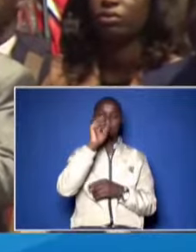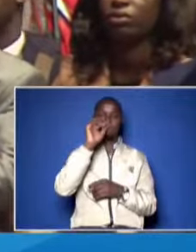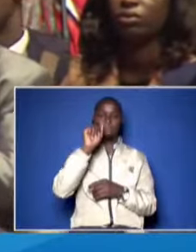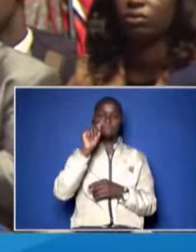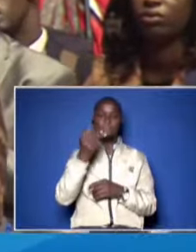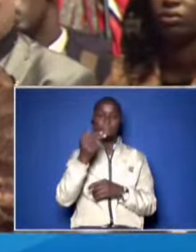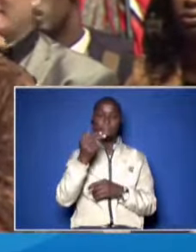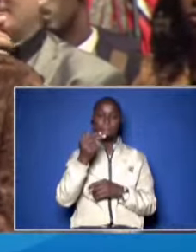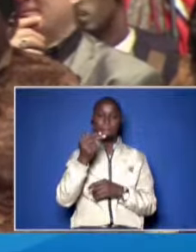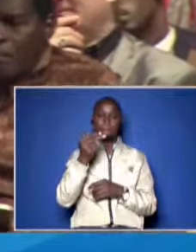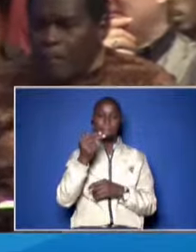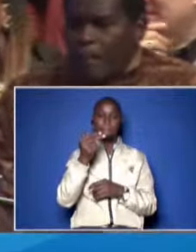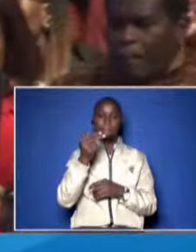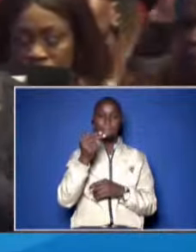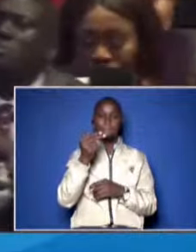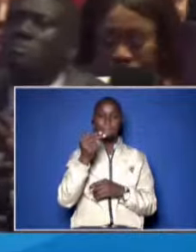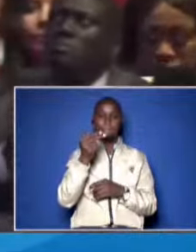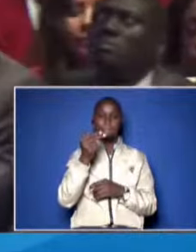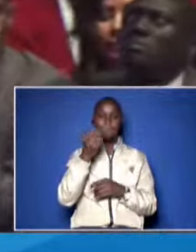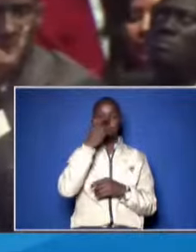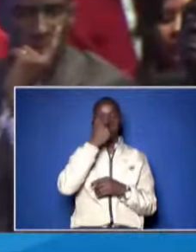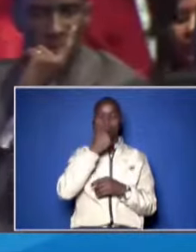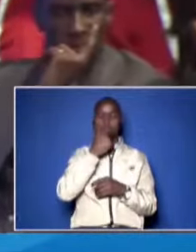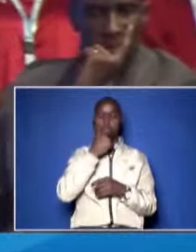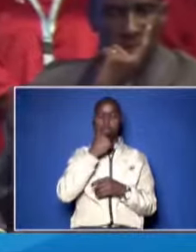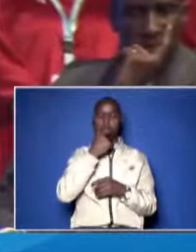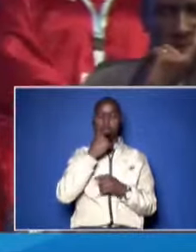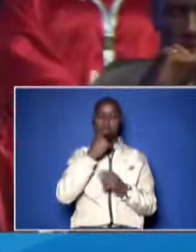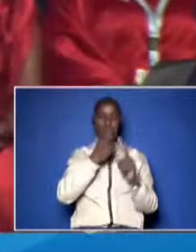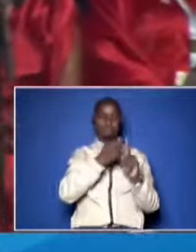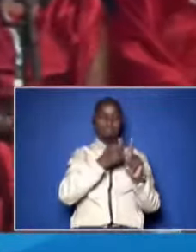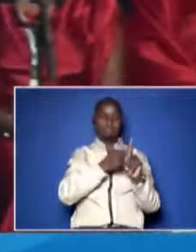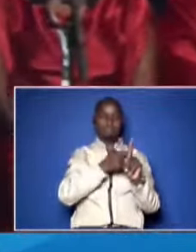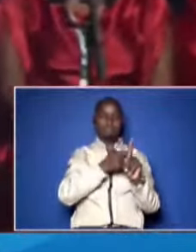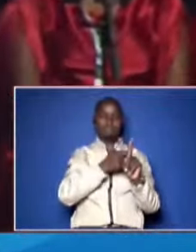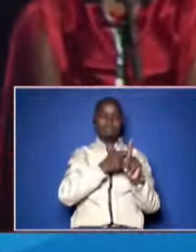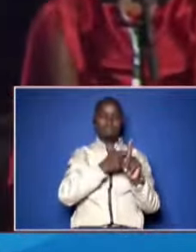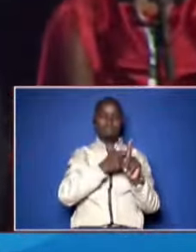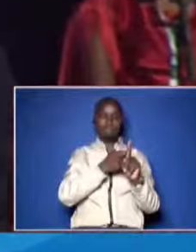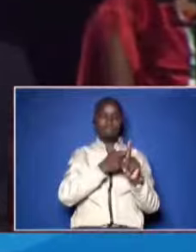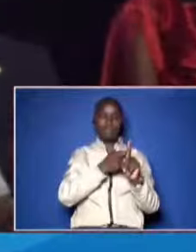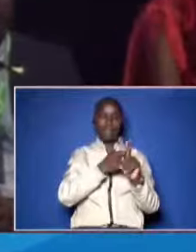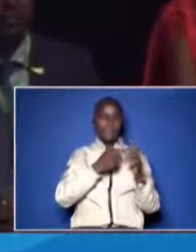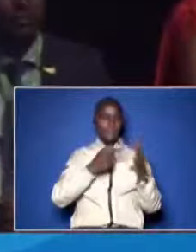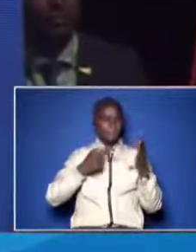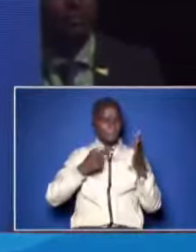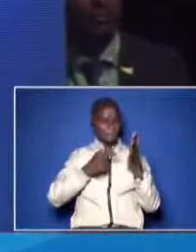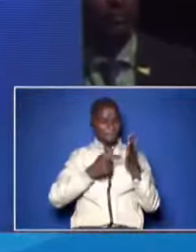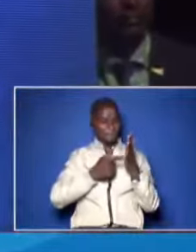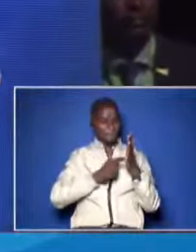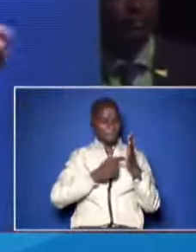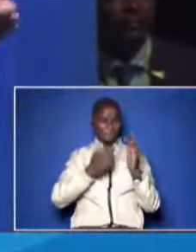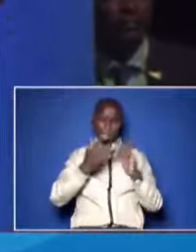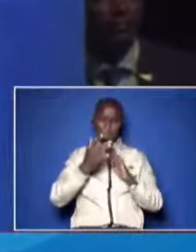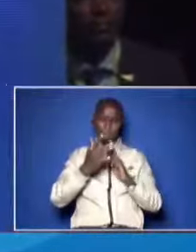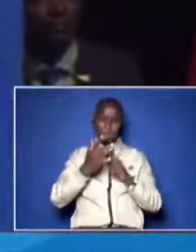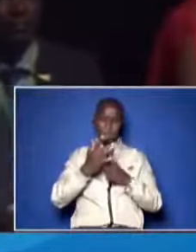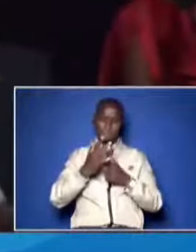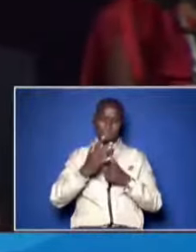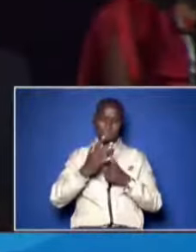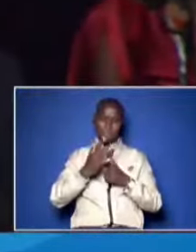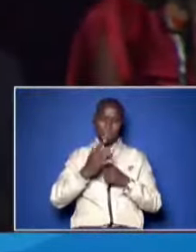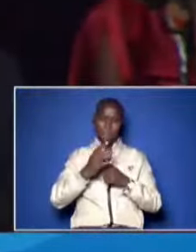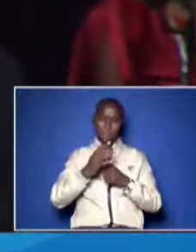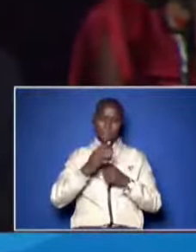scriptures they pierced my hands and my feet Psalm 22 written